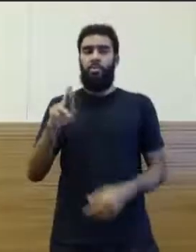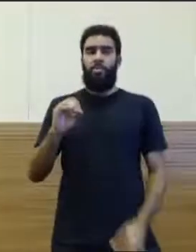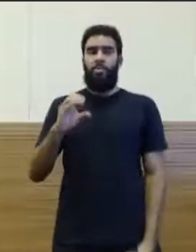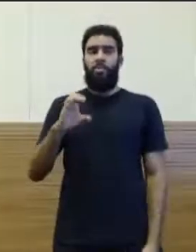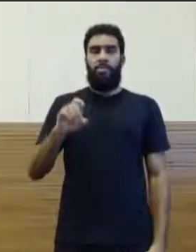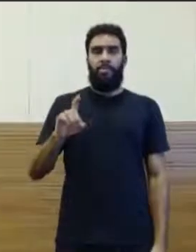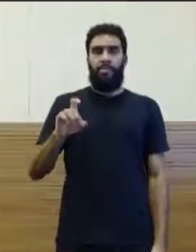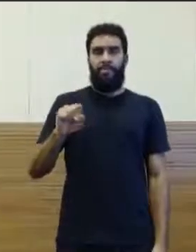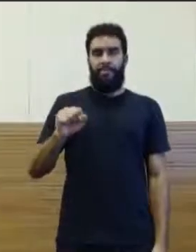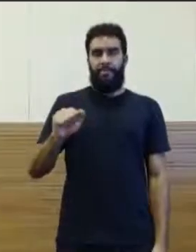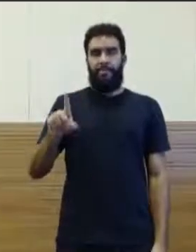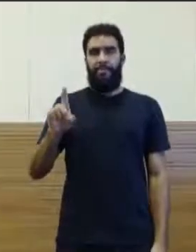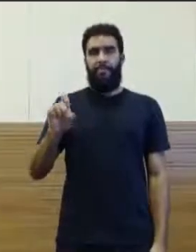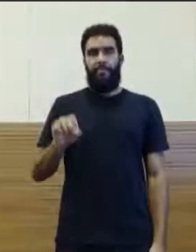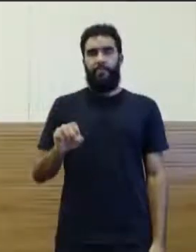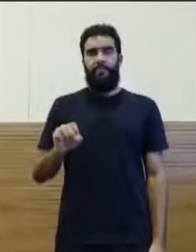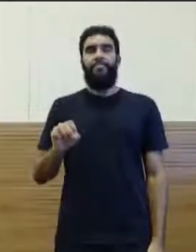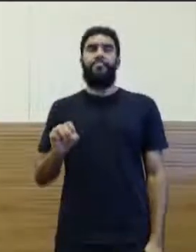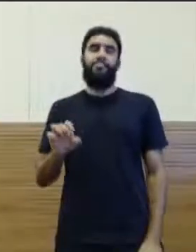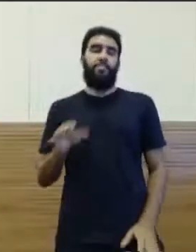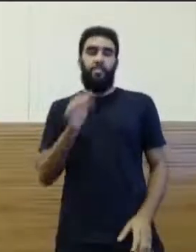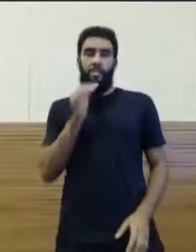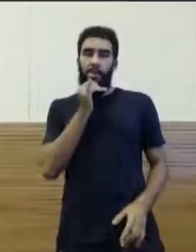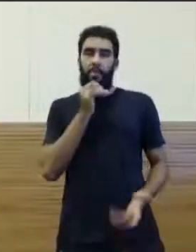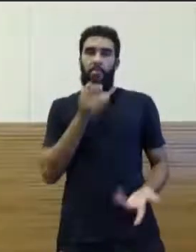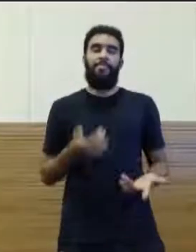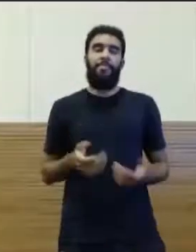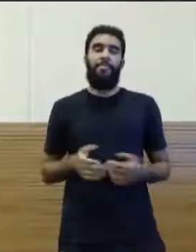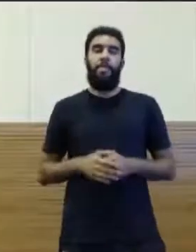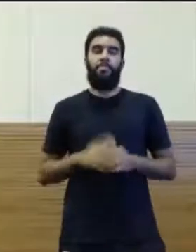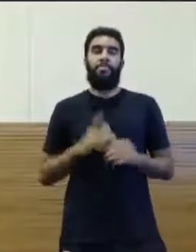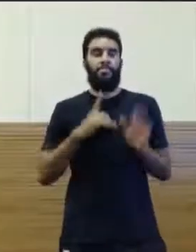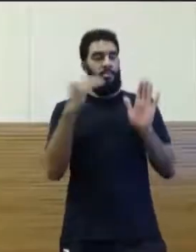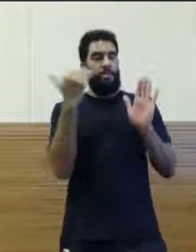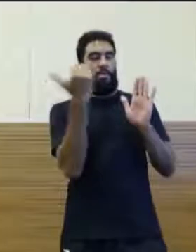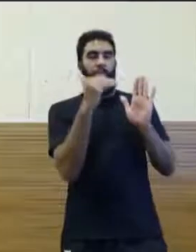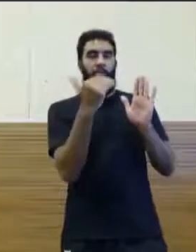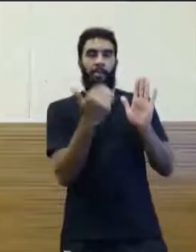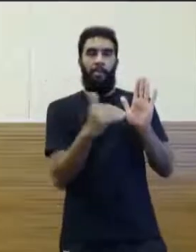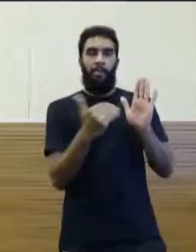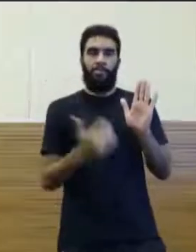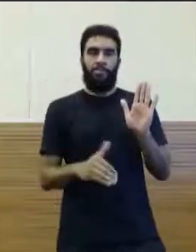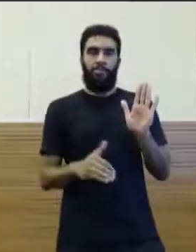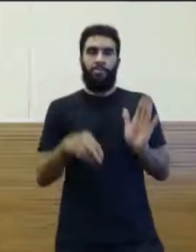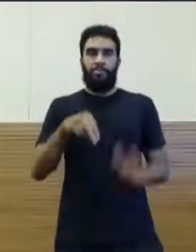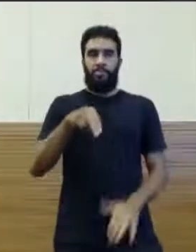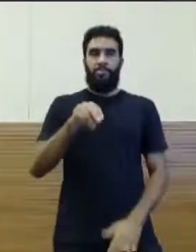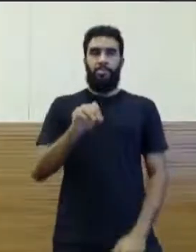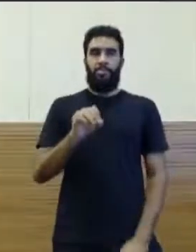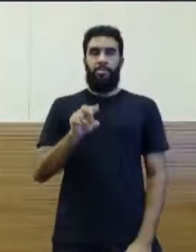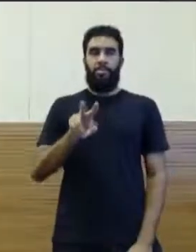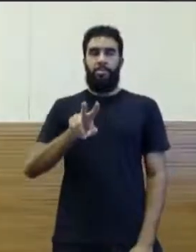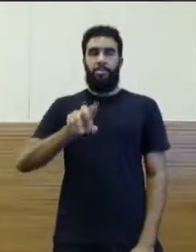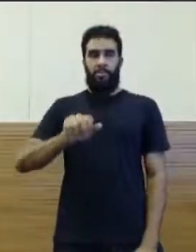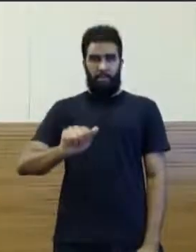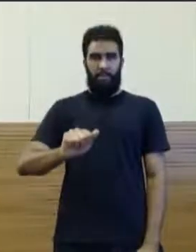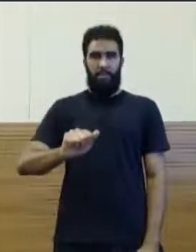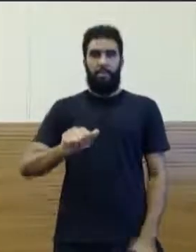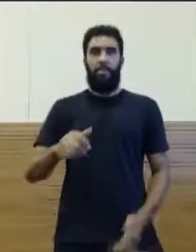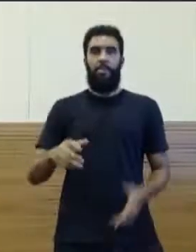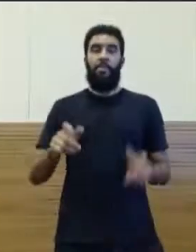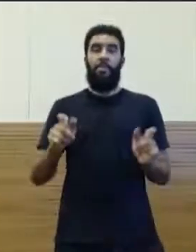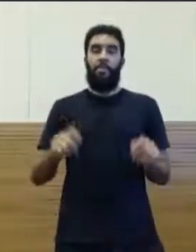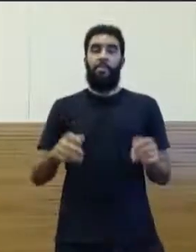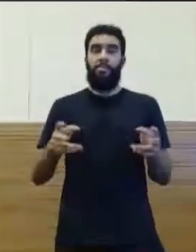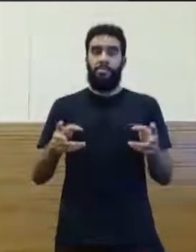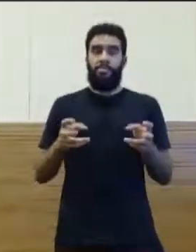we used an image here of the healthy spoon with the classification of the